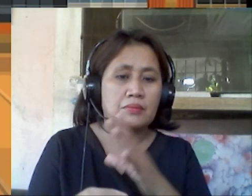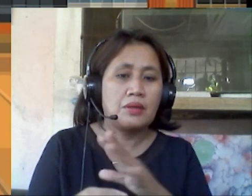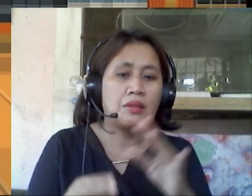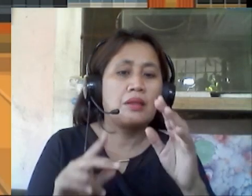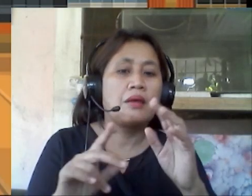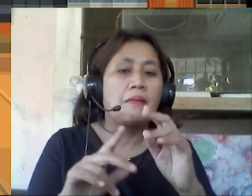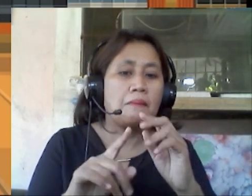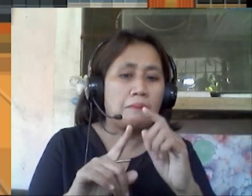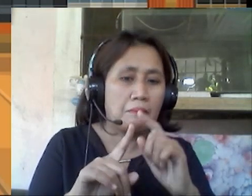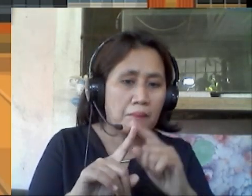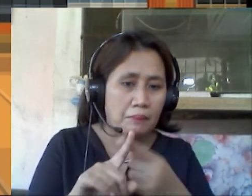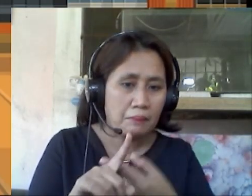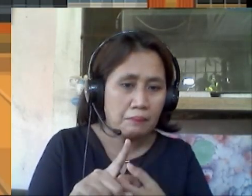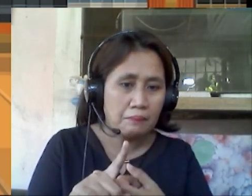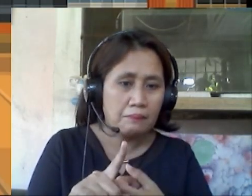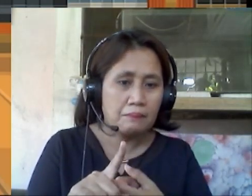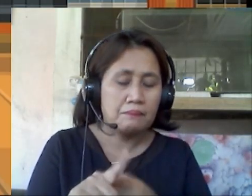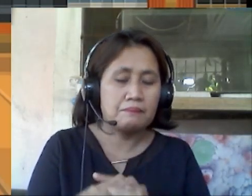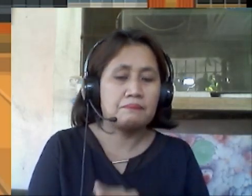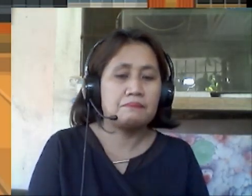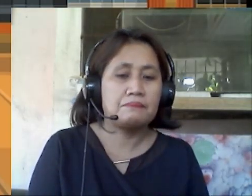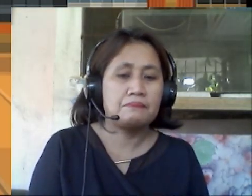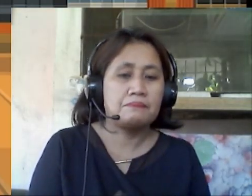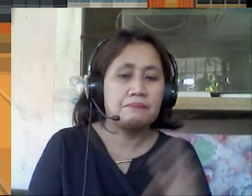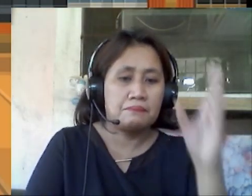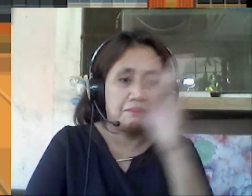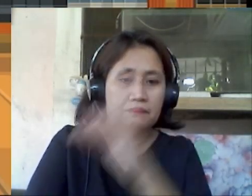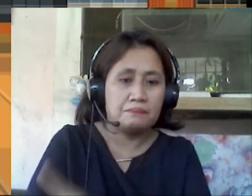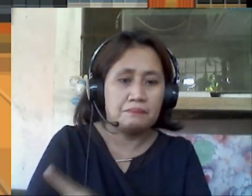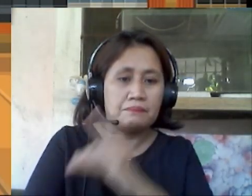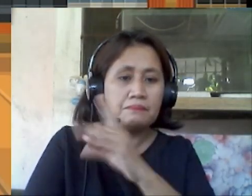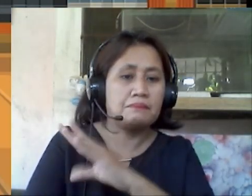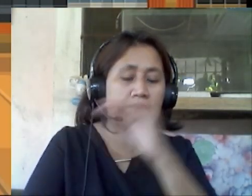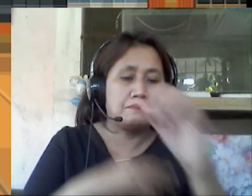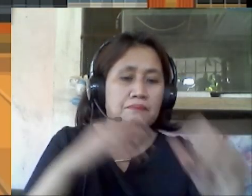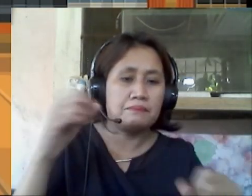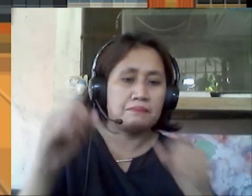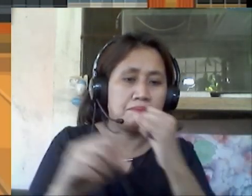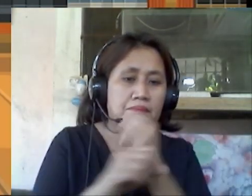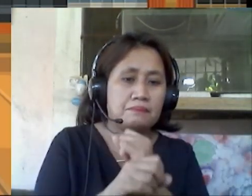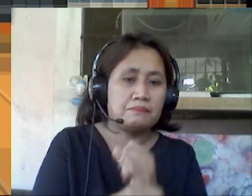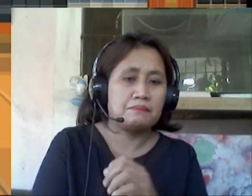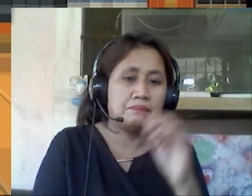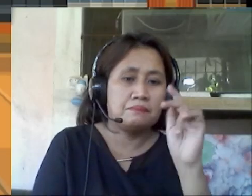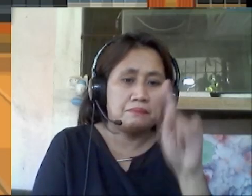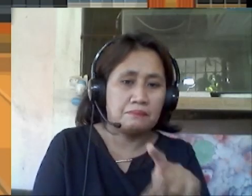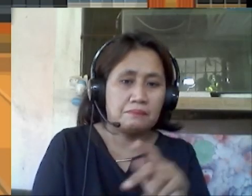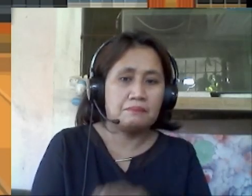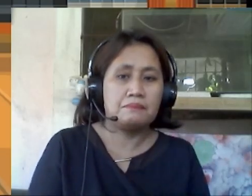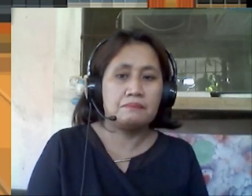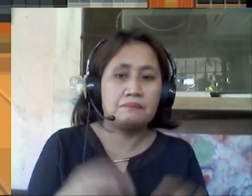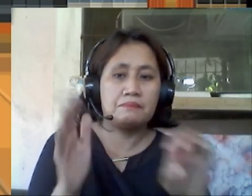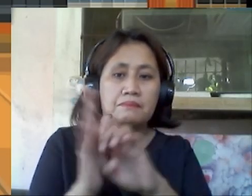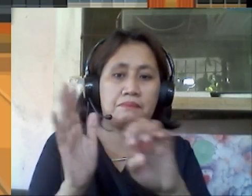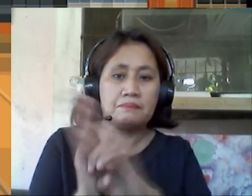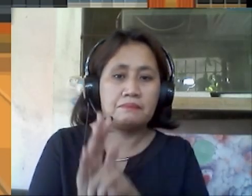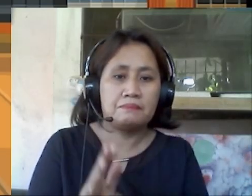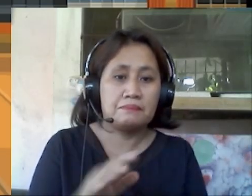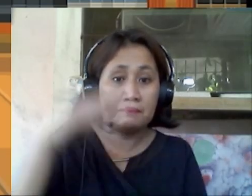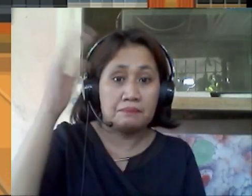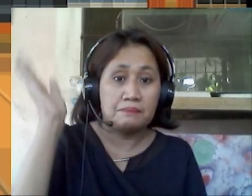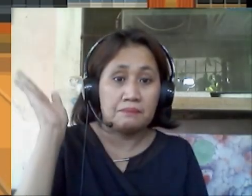month, day, comma, and year, period. Here's an example of a